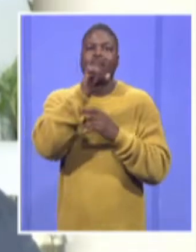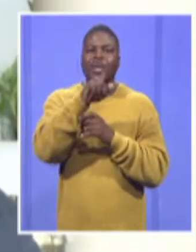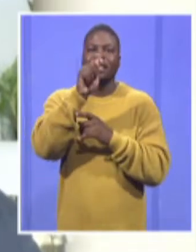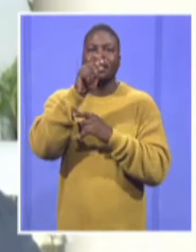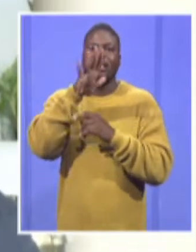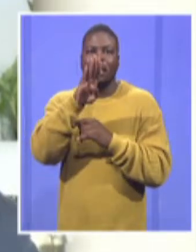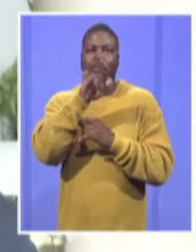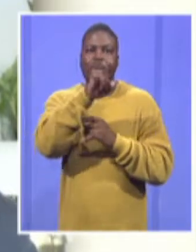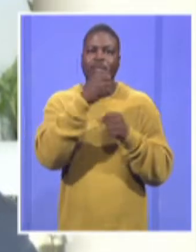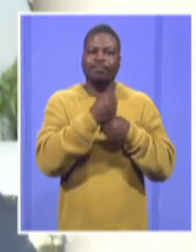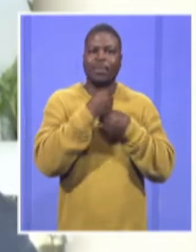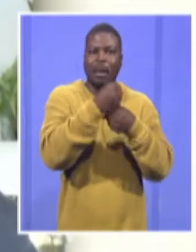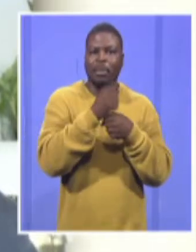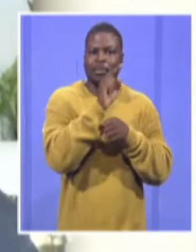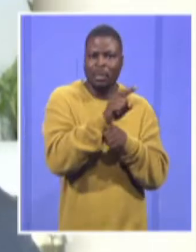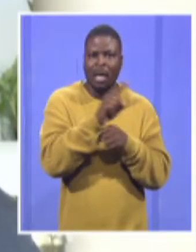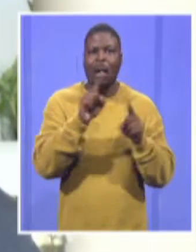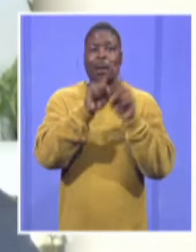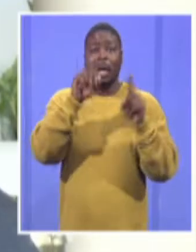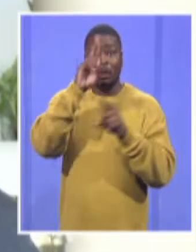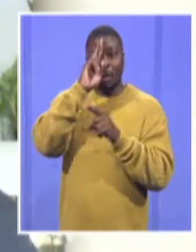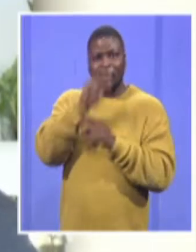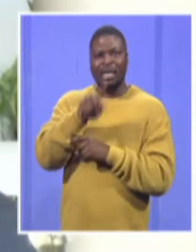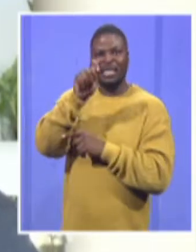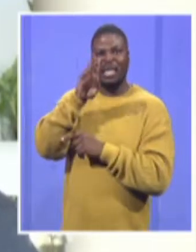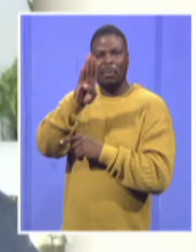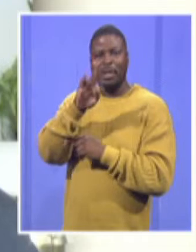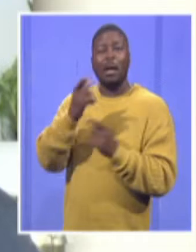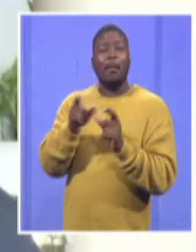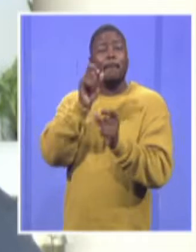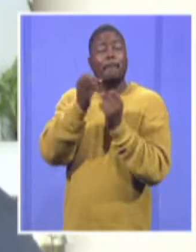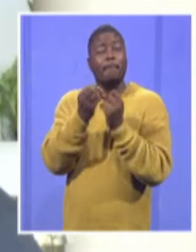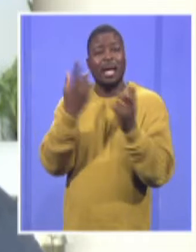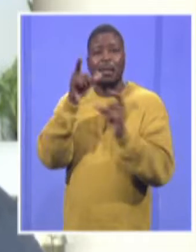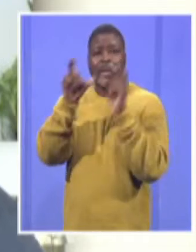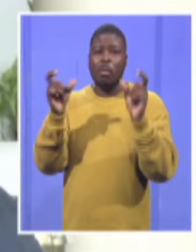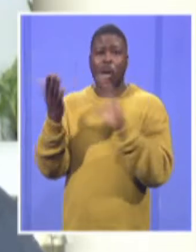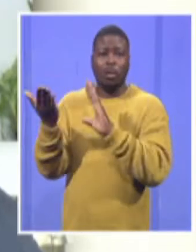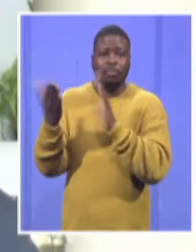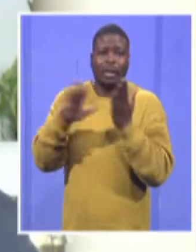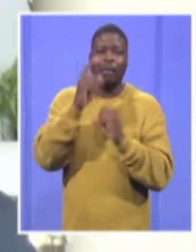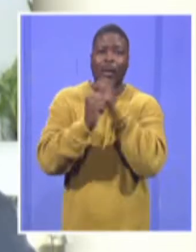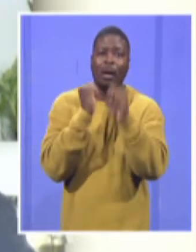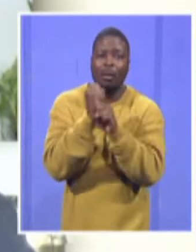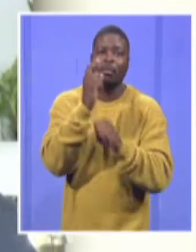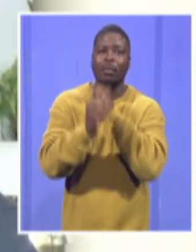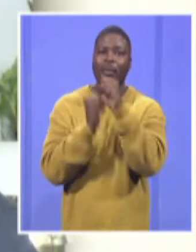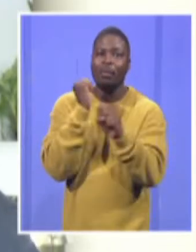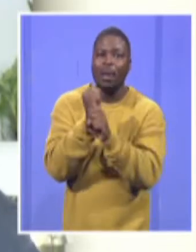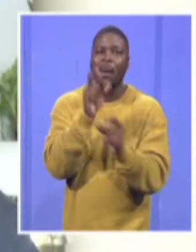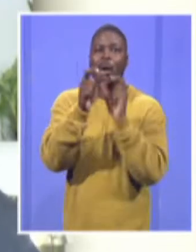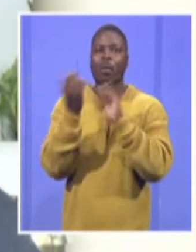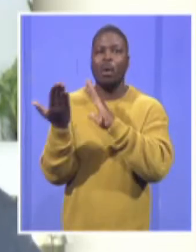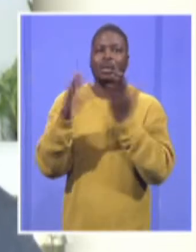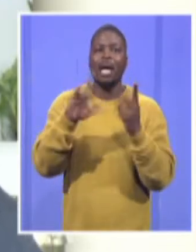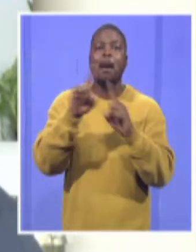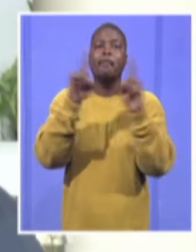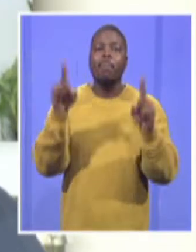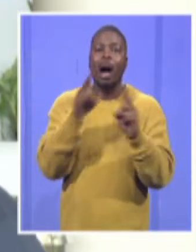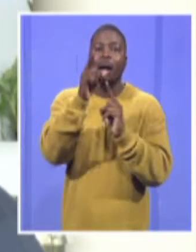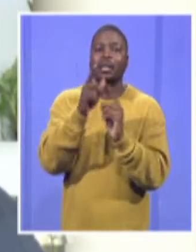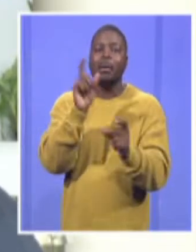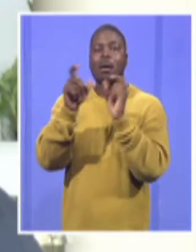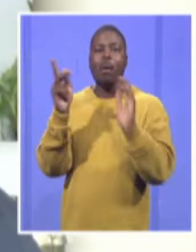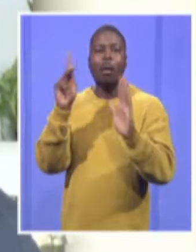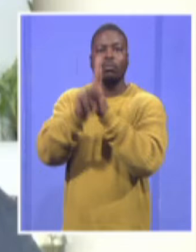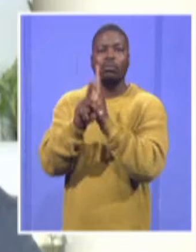Because TB has been killing thousands of people per year, and nothing has been done to prevent those deaths. But the